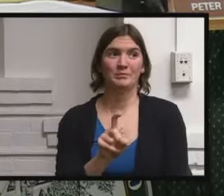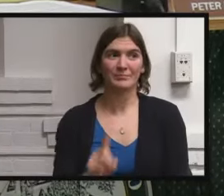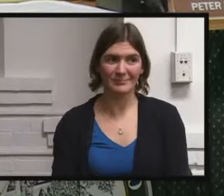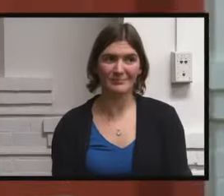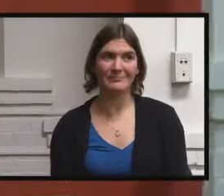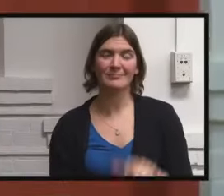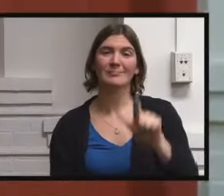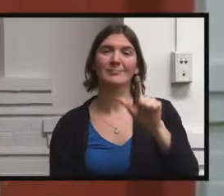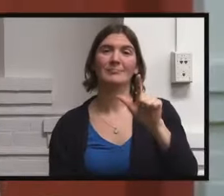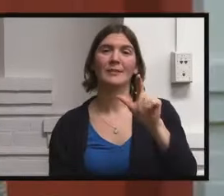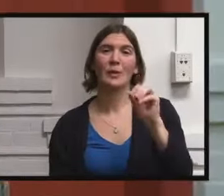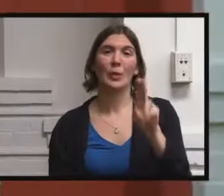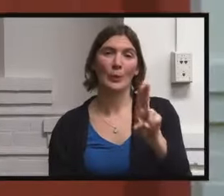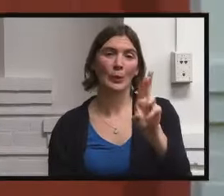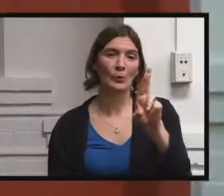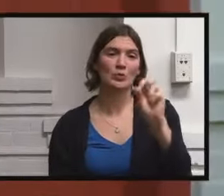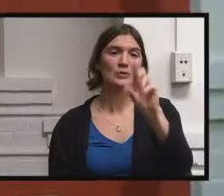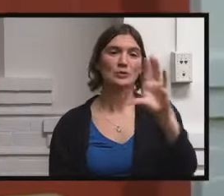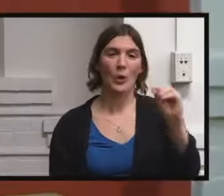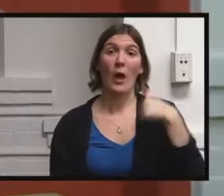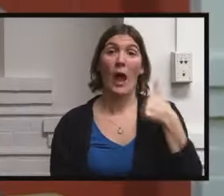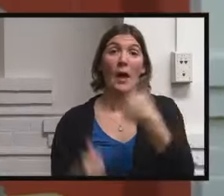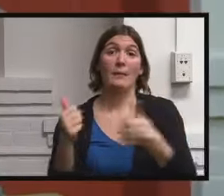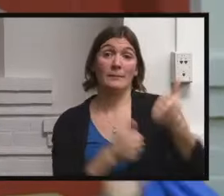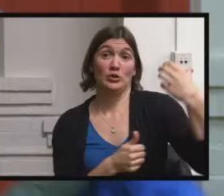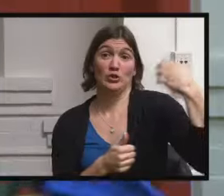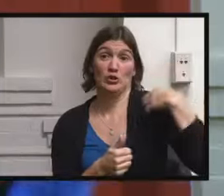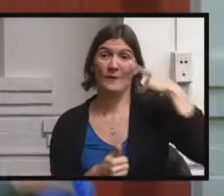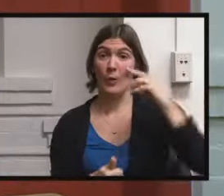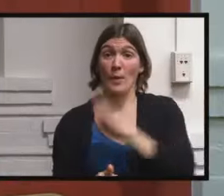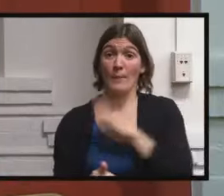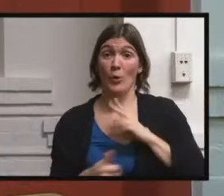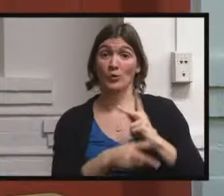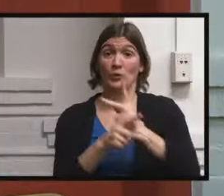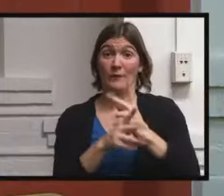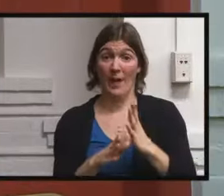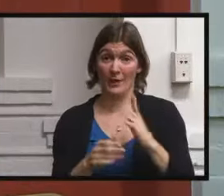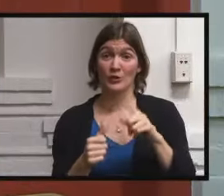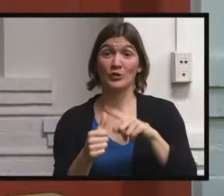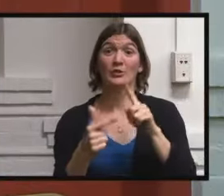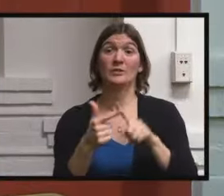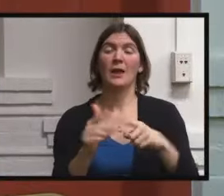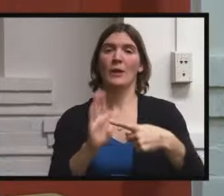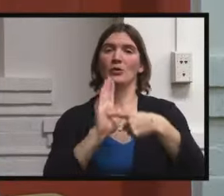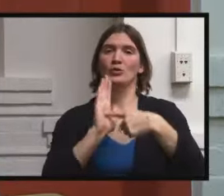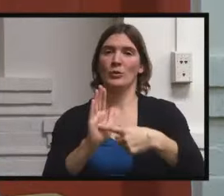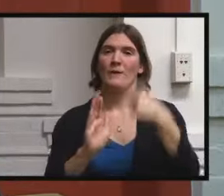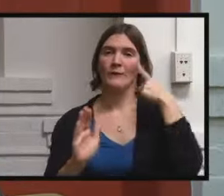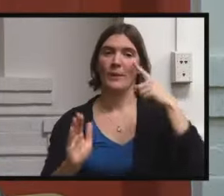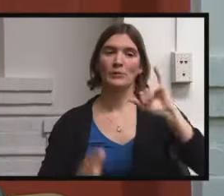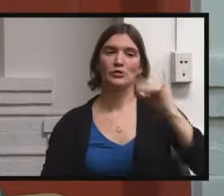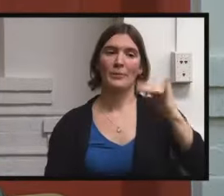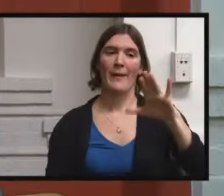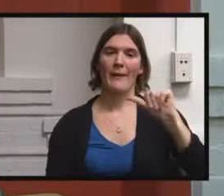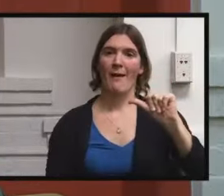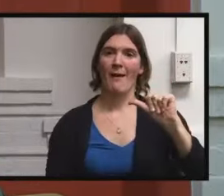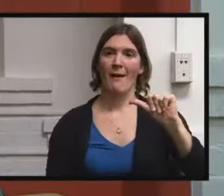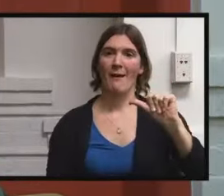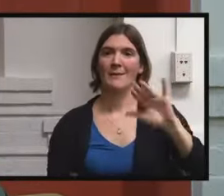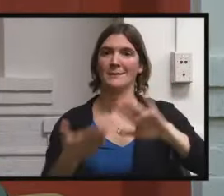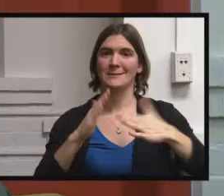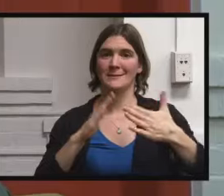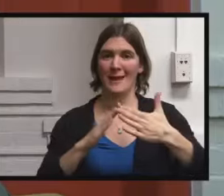Okay, I'm Lou Brusso. I'm chair of the Board of Supervisors, and I'm also the representative from the town of Jamaica to the